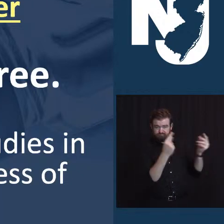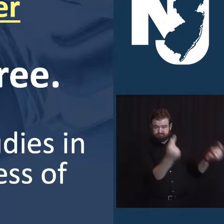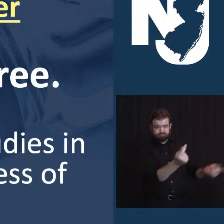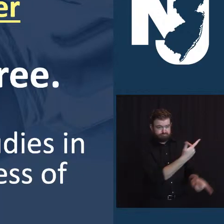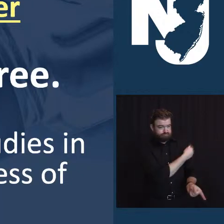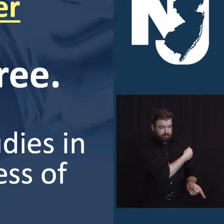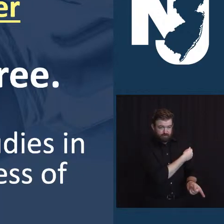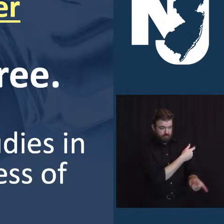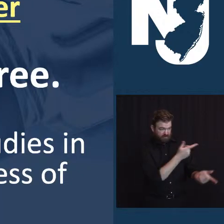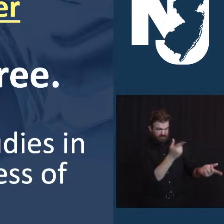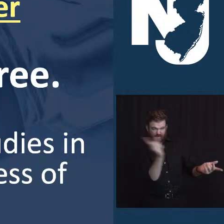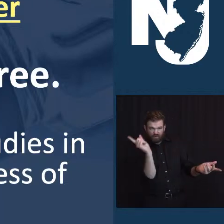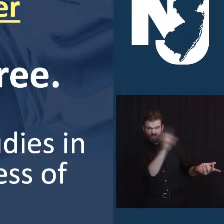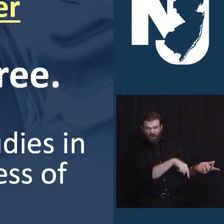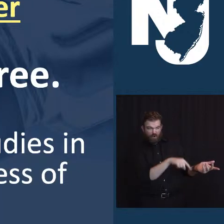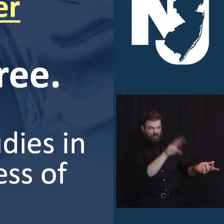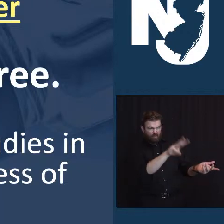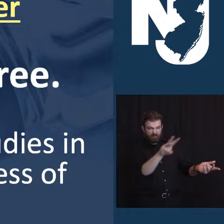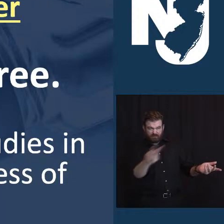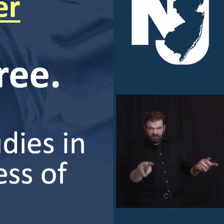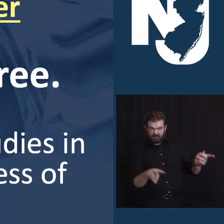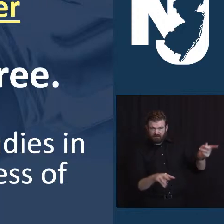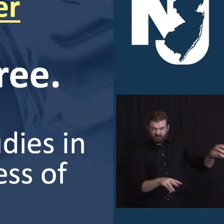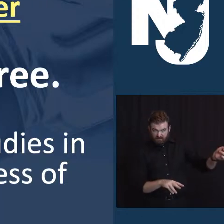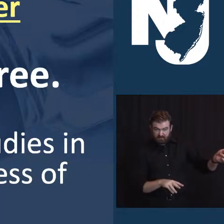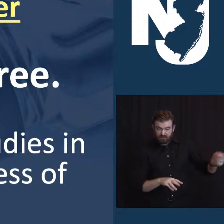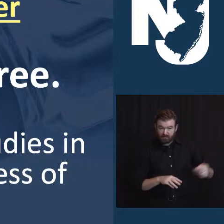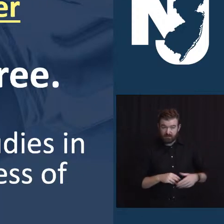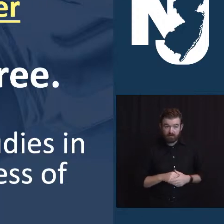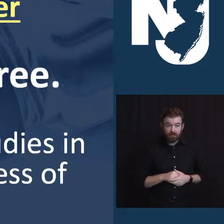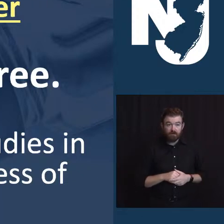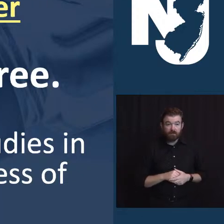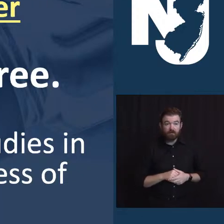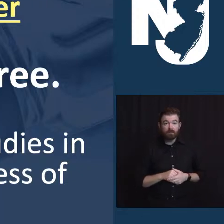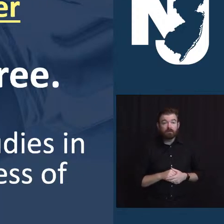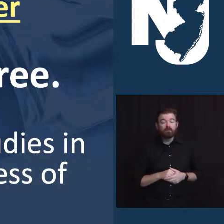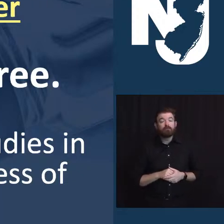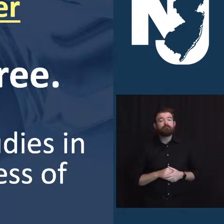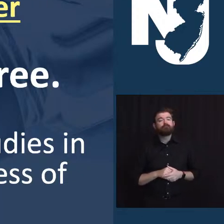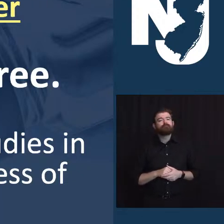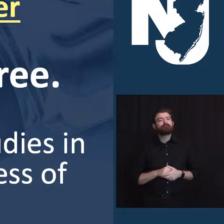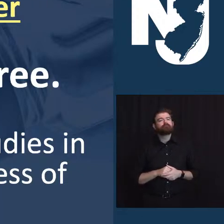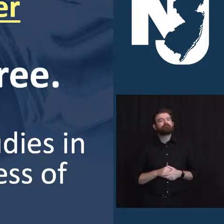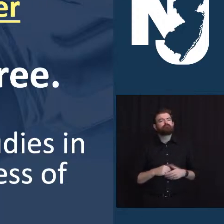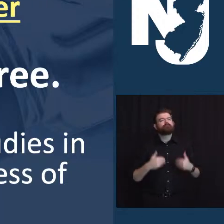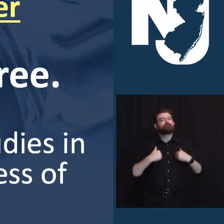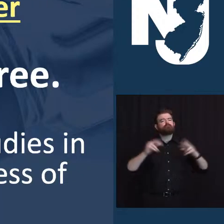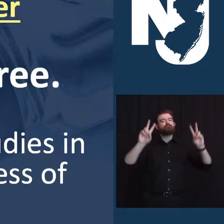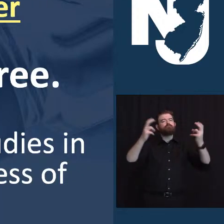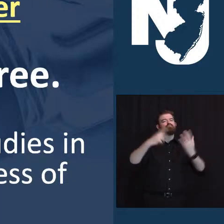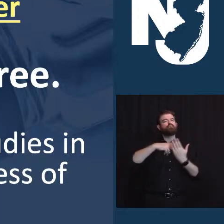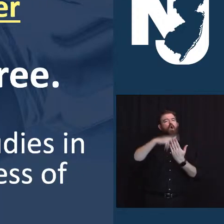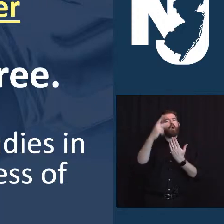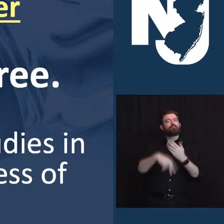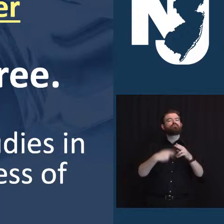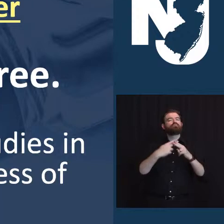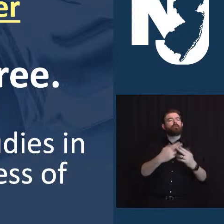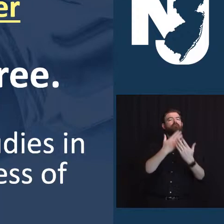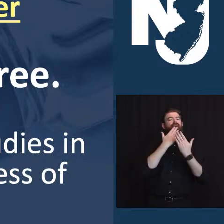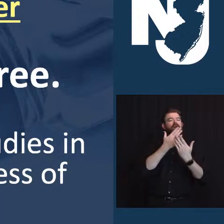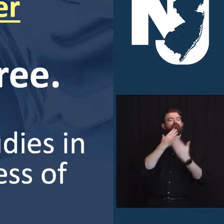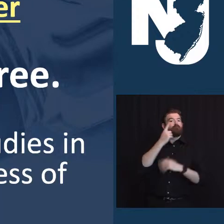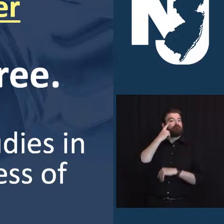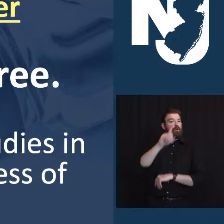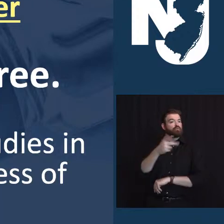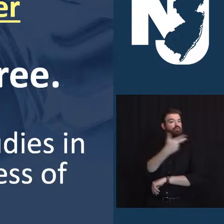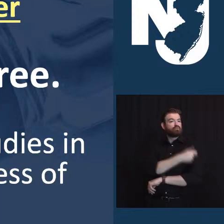covid19.nj.gov/finder. And through our Grateful for the Shot program, we're also bringing the vaccine directly into communities through the